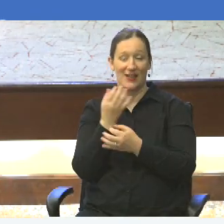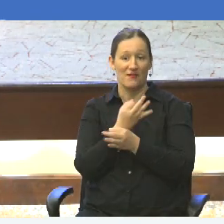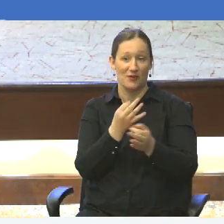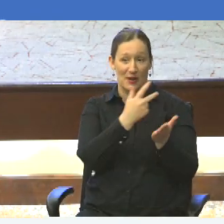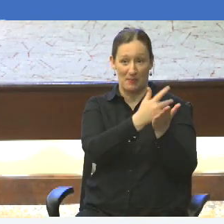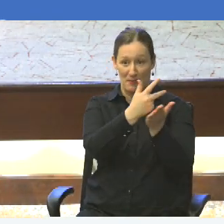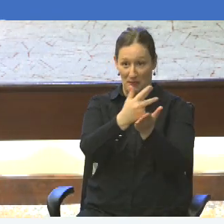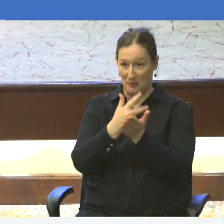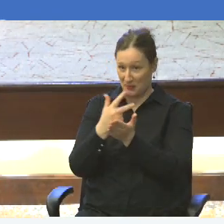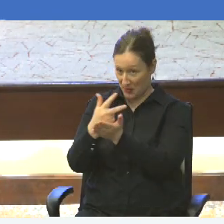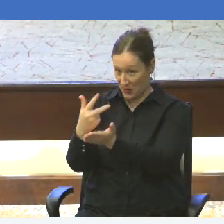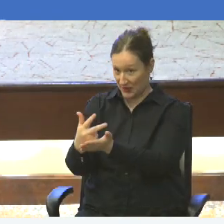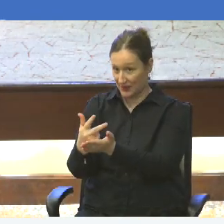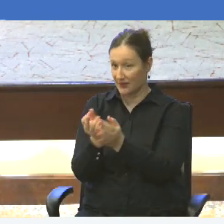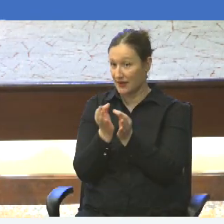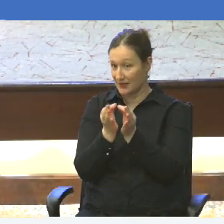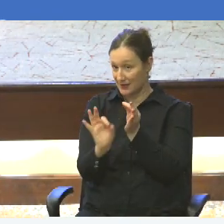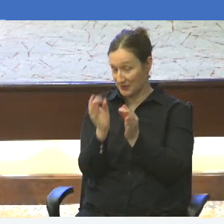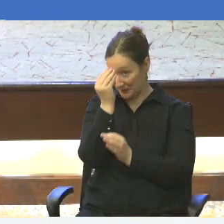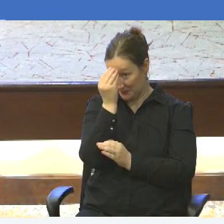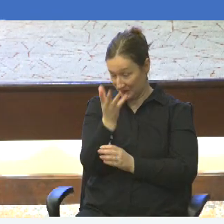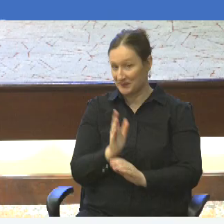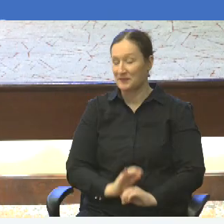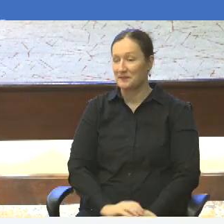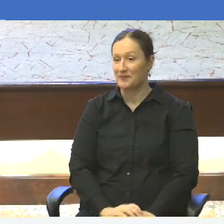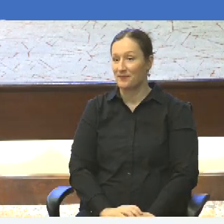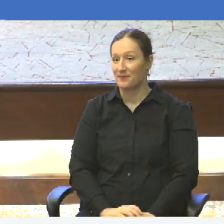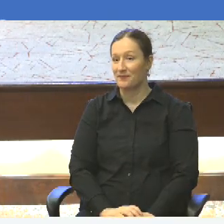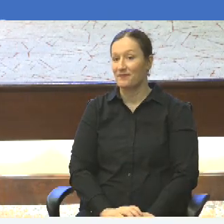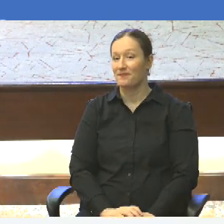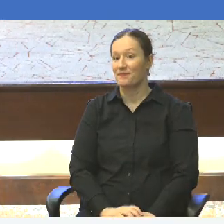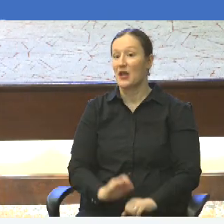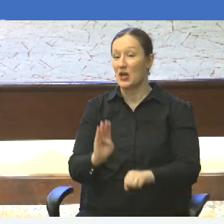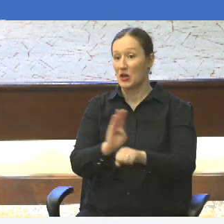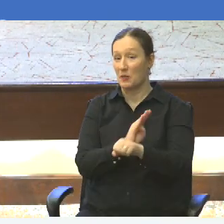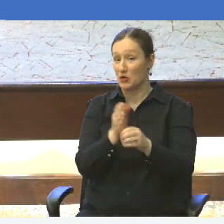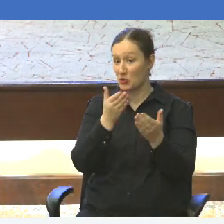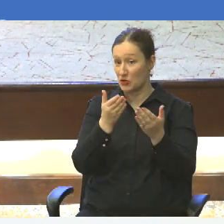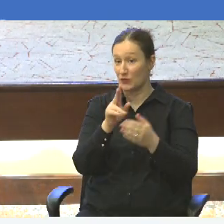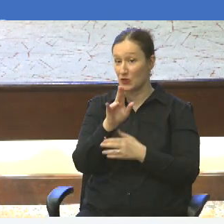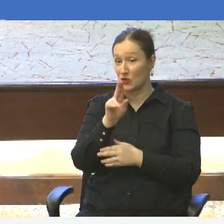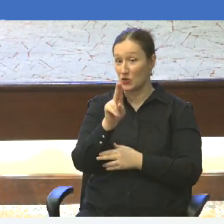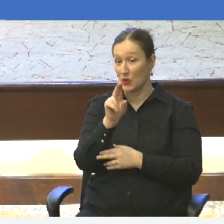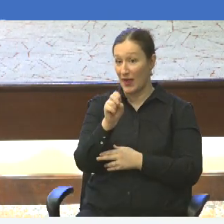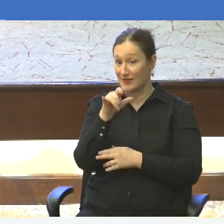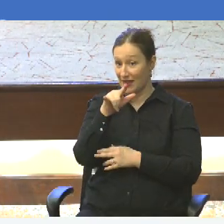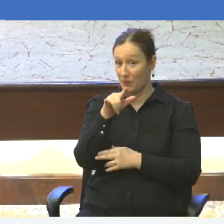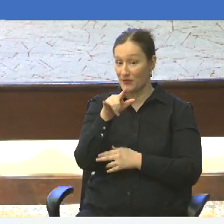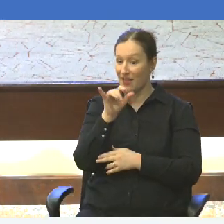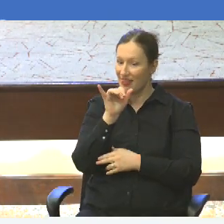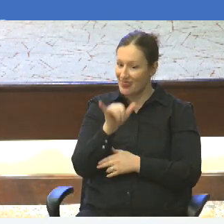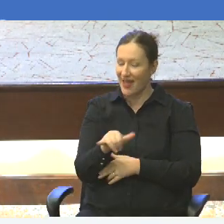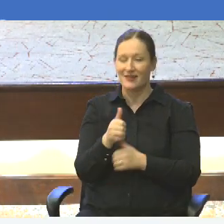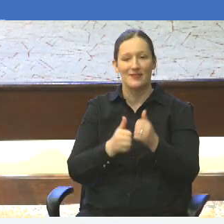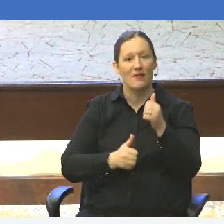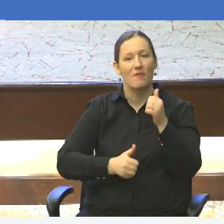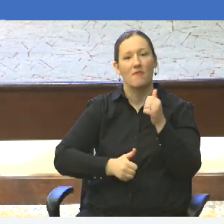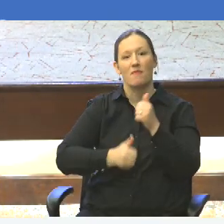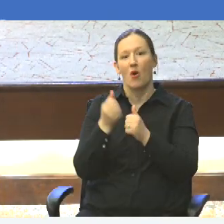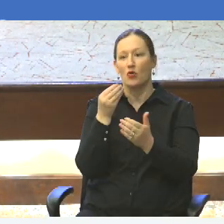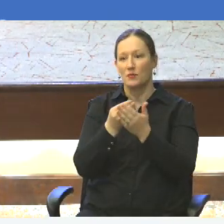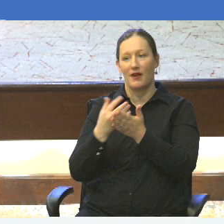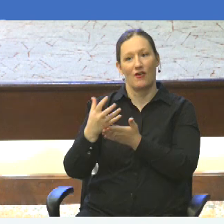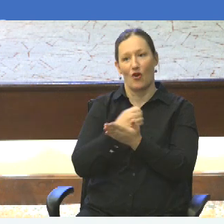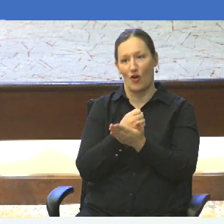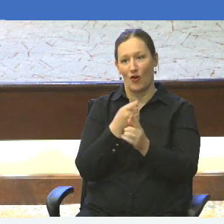Simply put, at most commercial service U.S. airports, parking is the single largest source of revenue for those